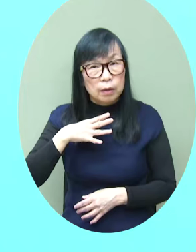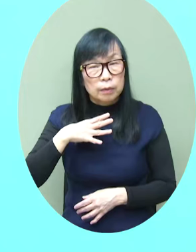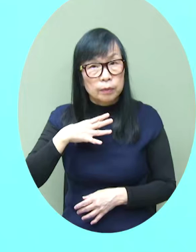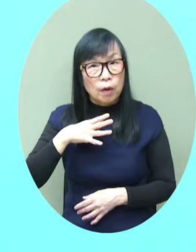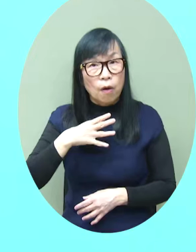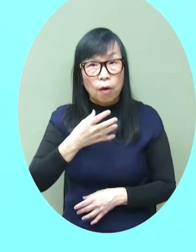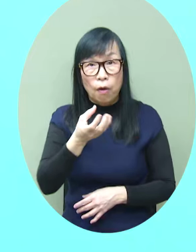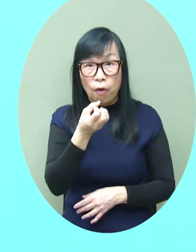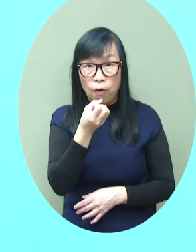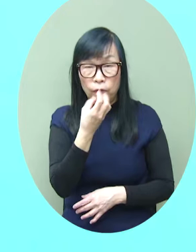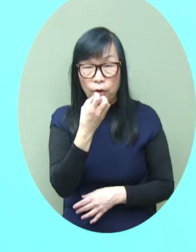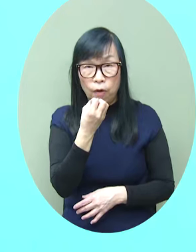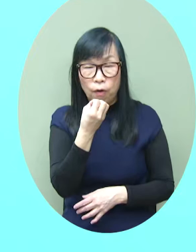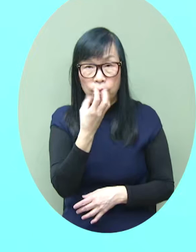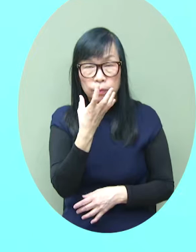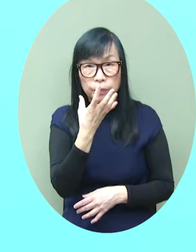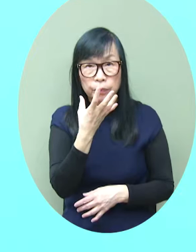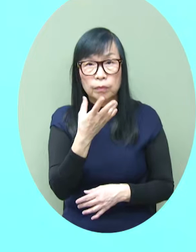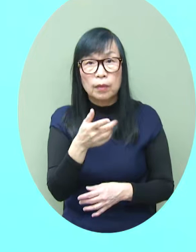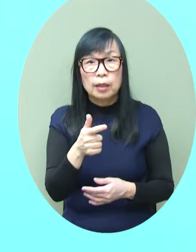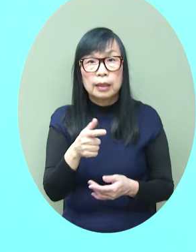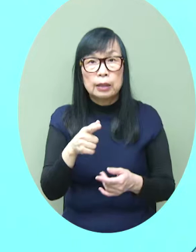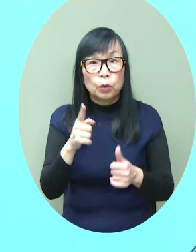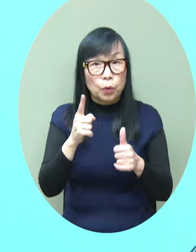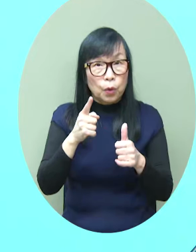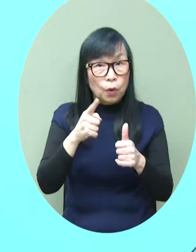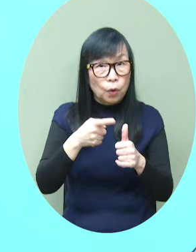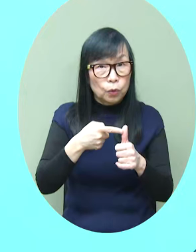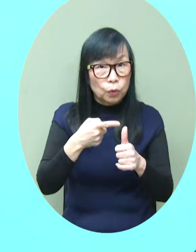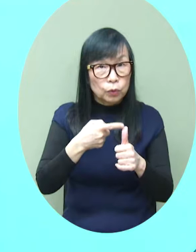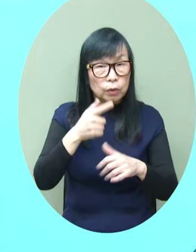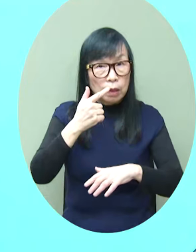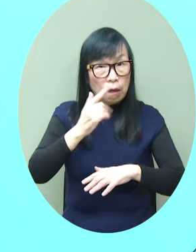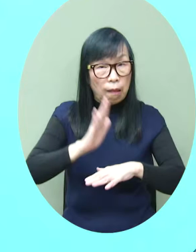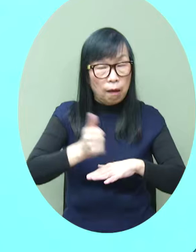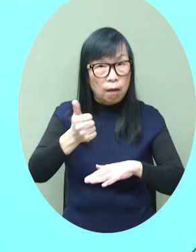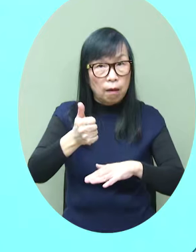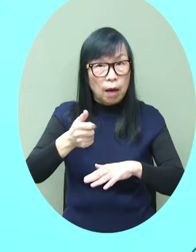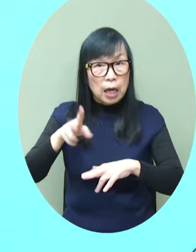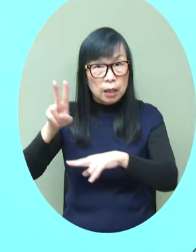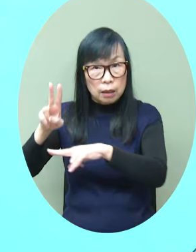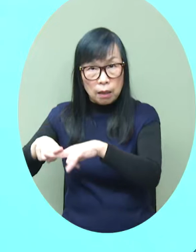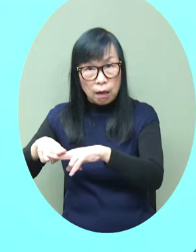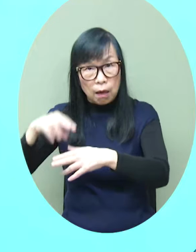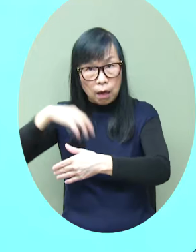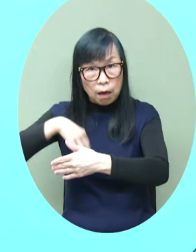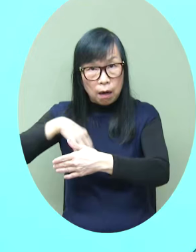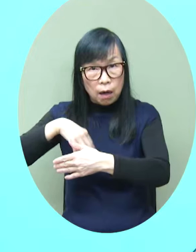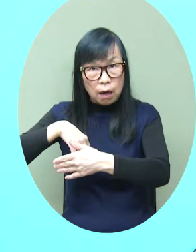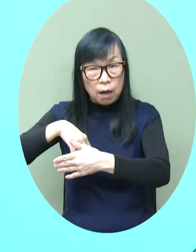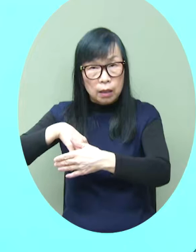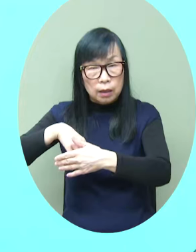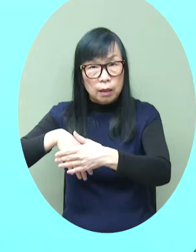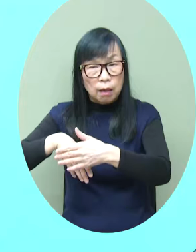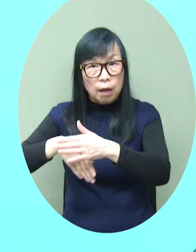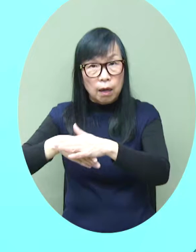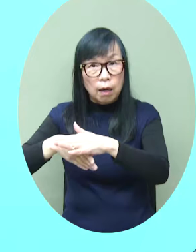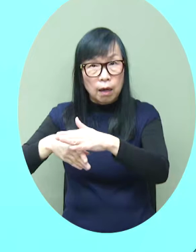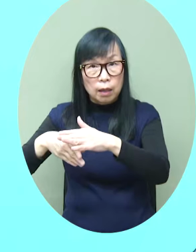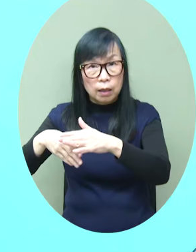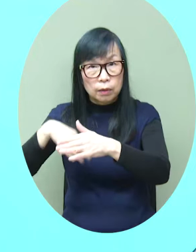being the gateway to the mainland of China. If businesses established in Hong Kong could not